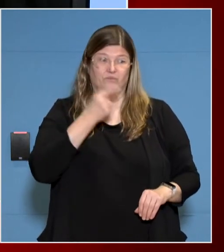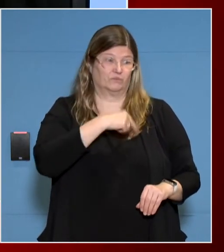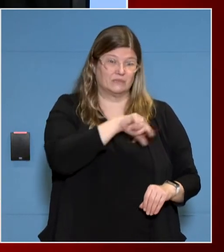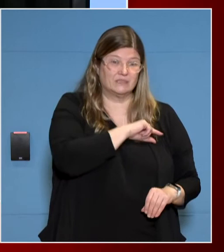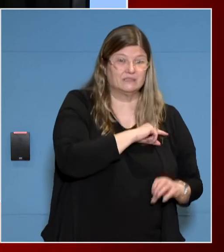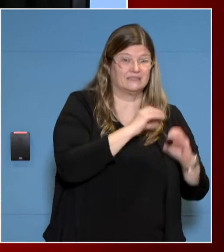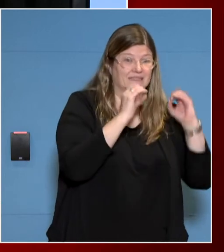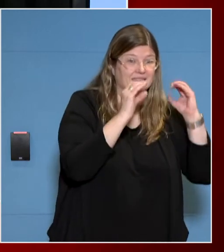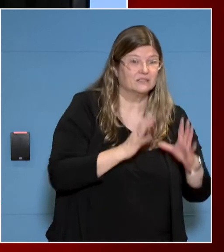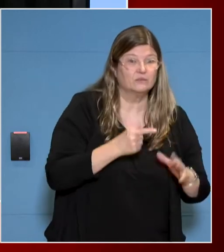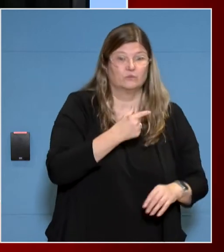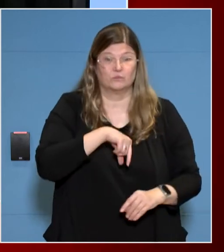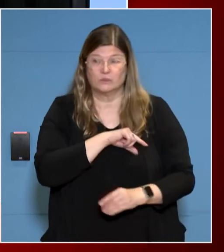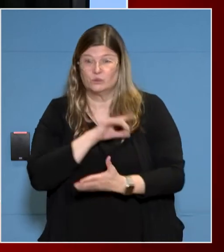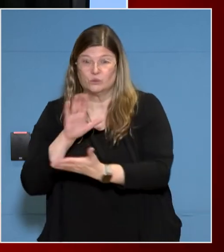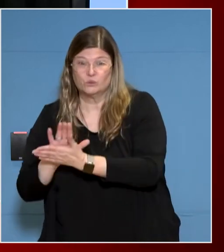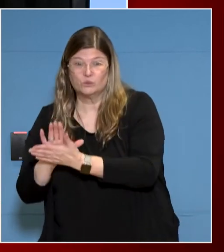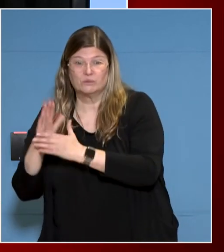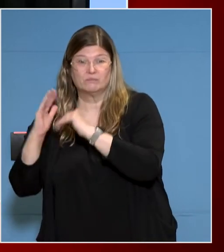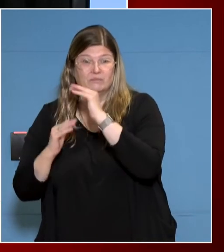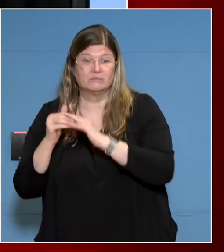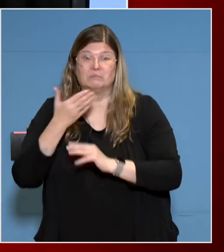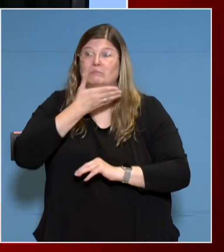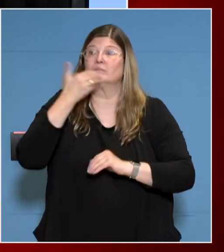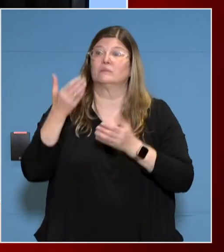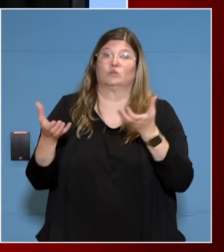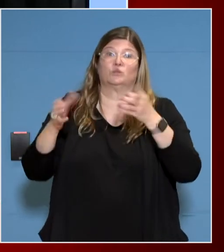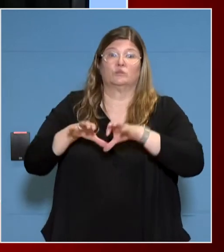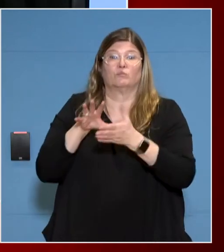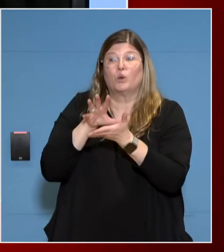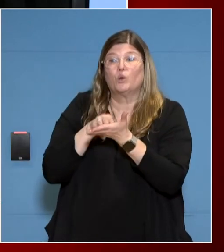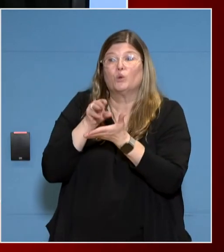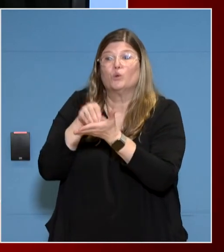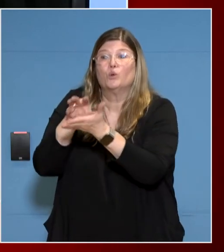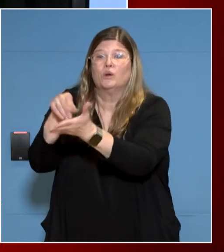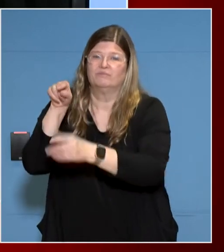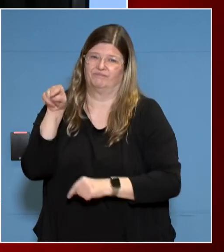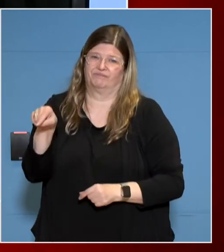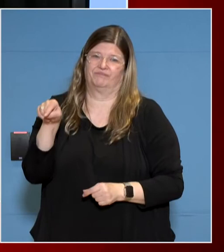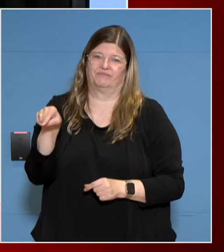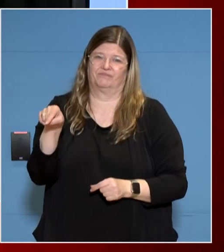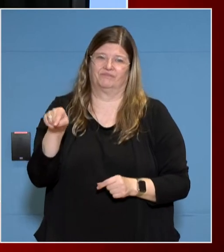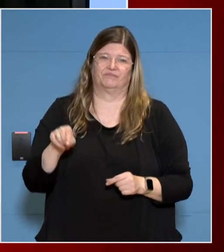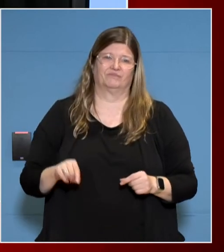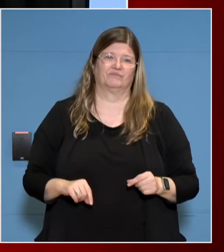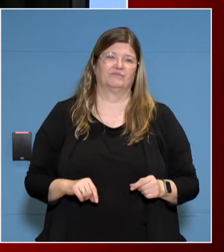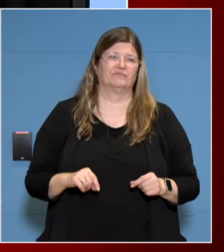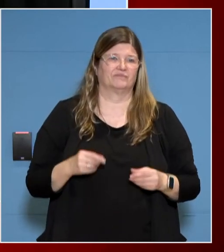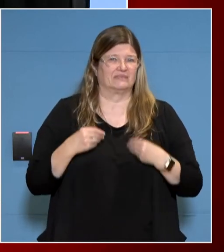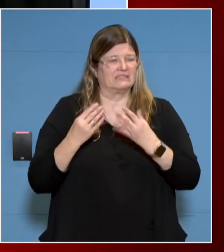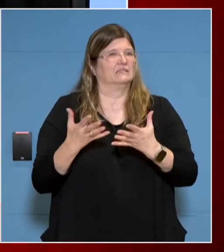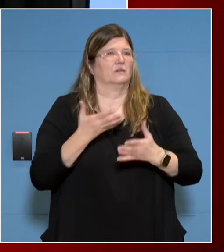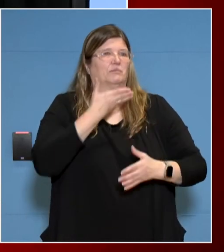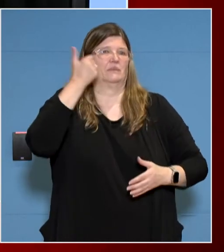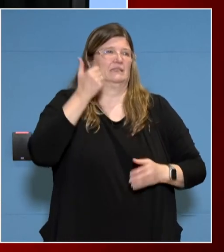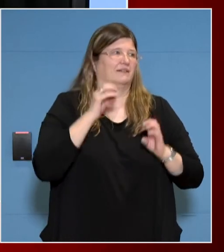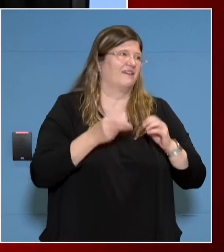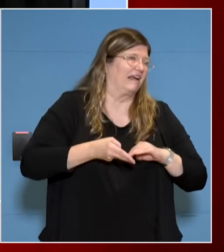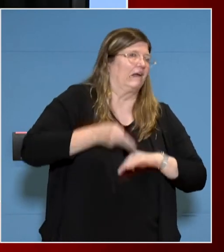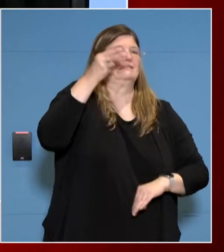school buildings is the best chance that we had of providing high quality education. So we've done everything